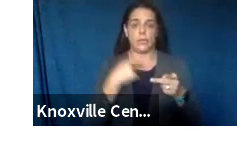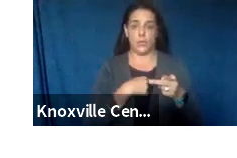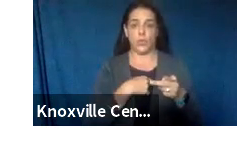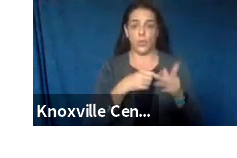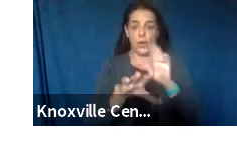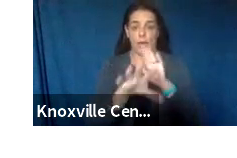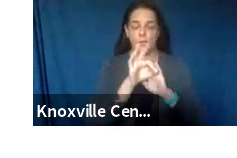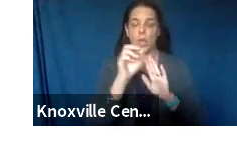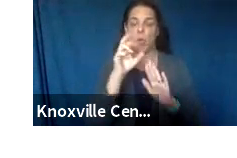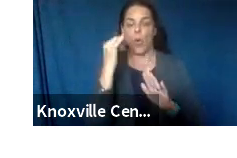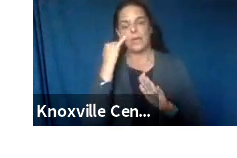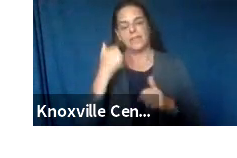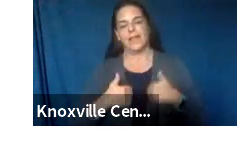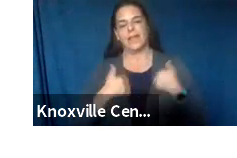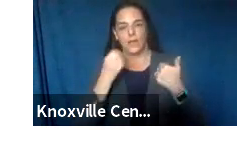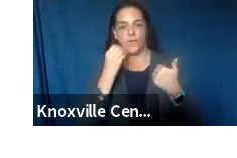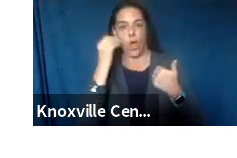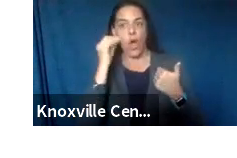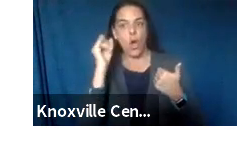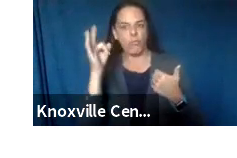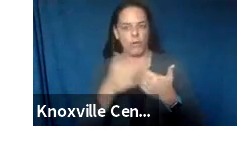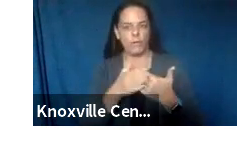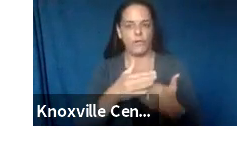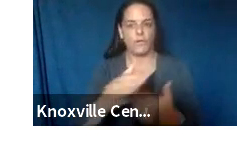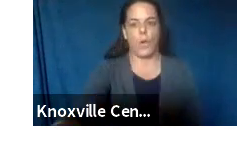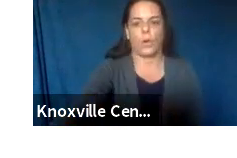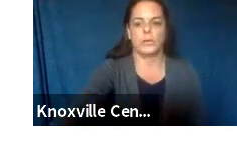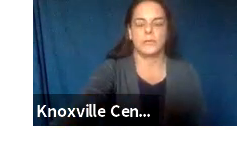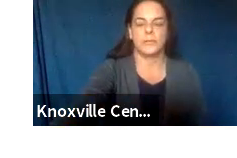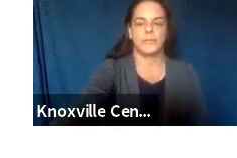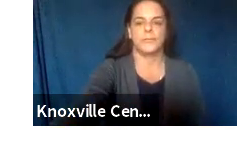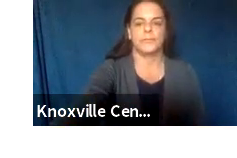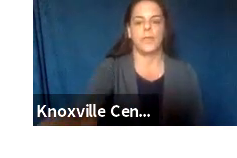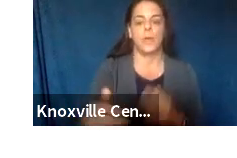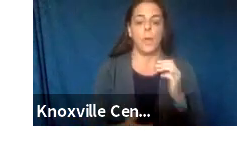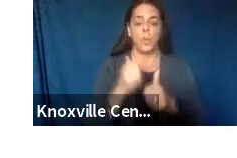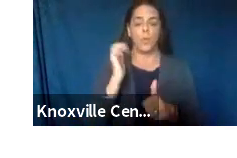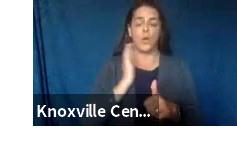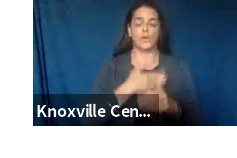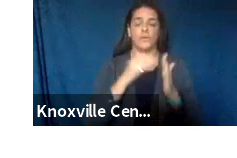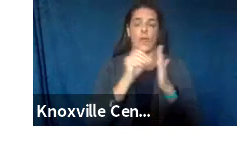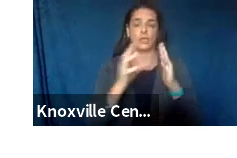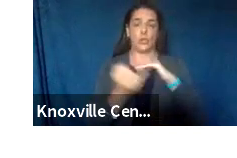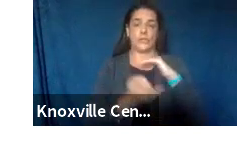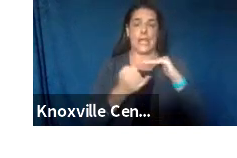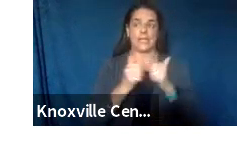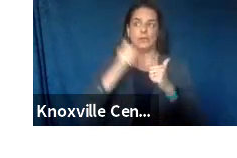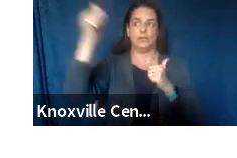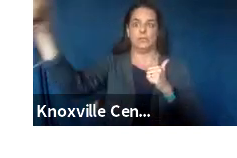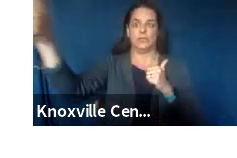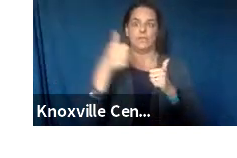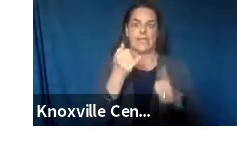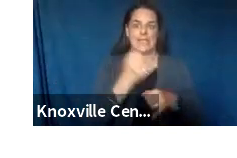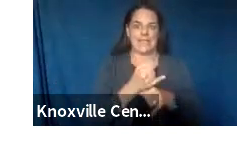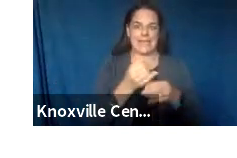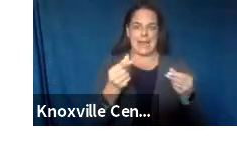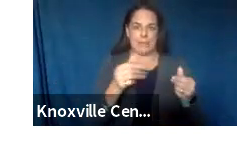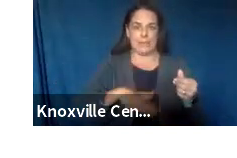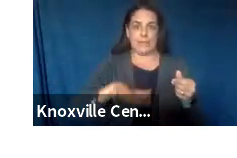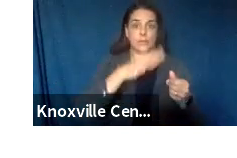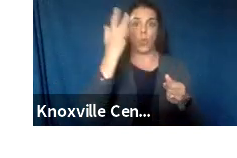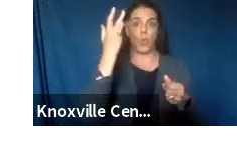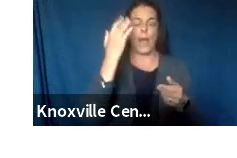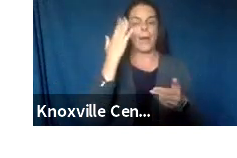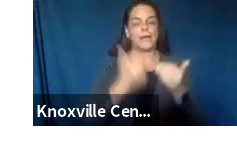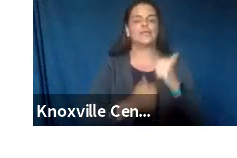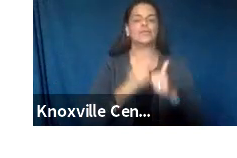close radius. Most of our students isolate away from campus, and that is because most of our students live